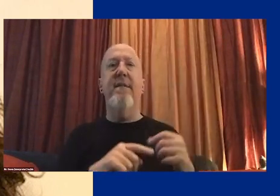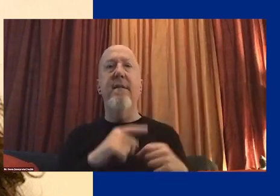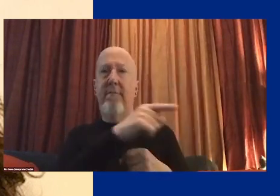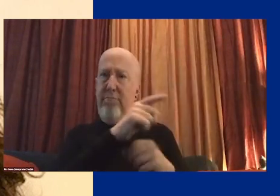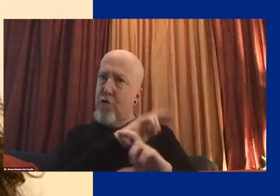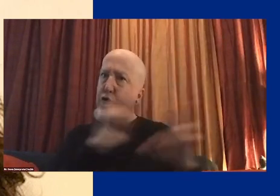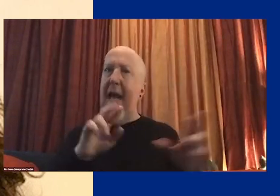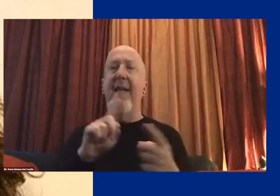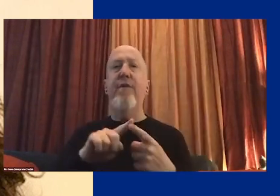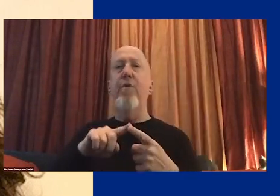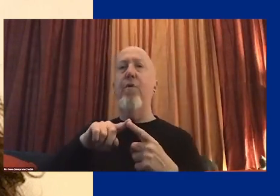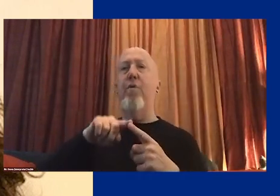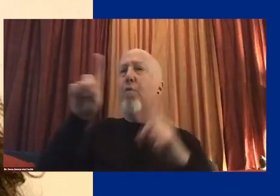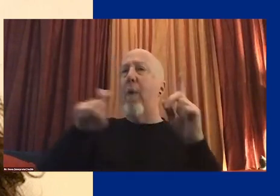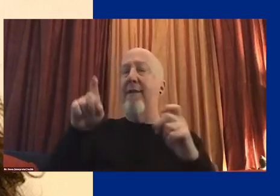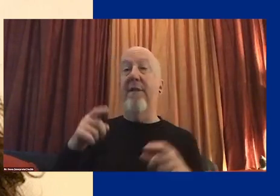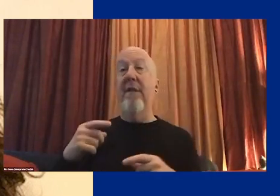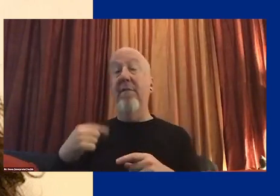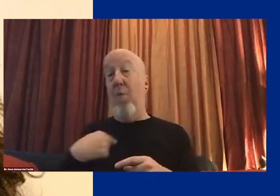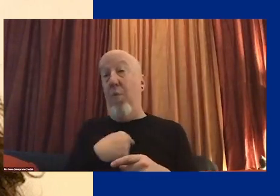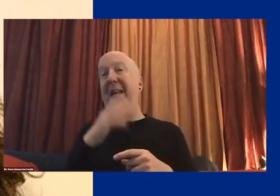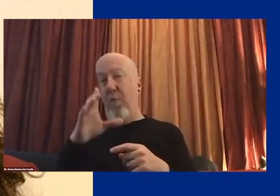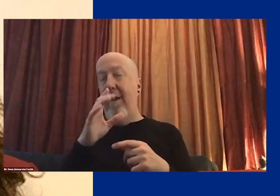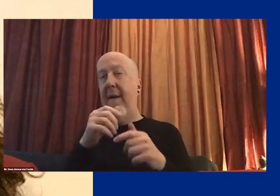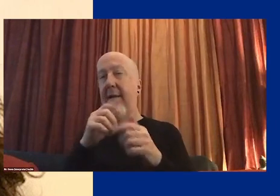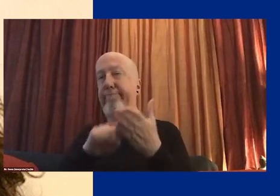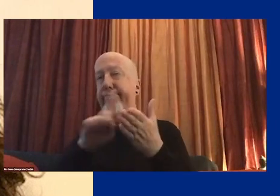follow up on some questions,